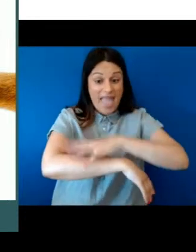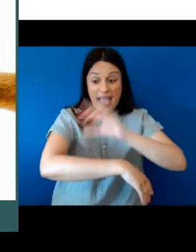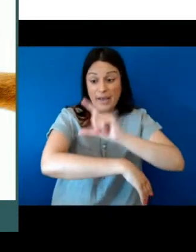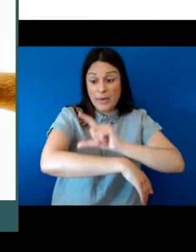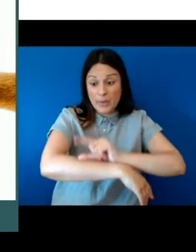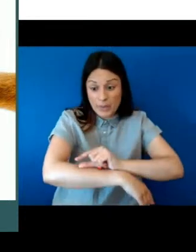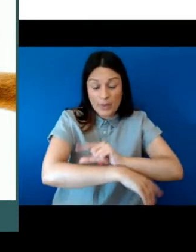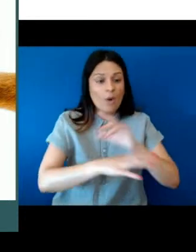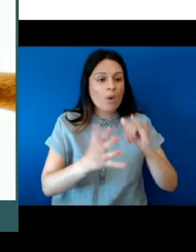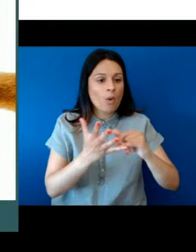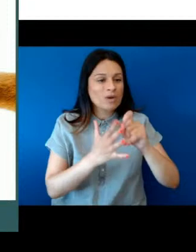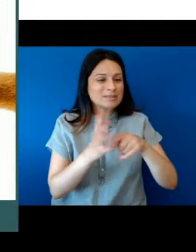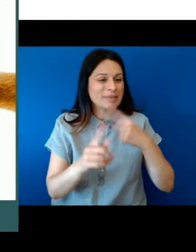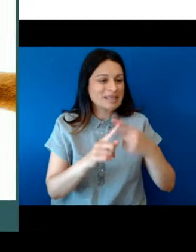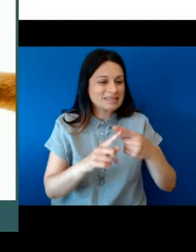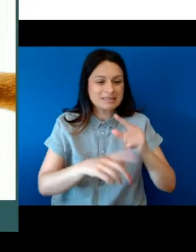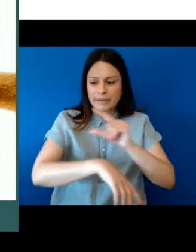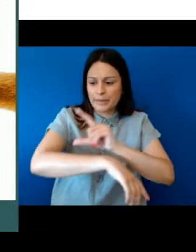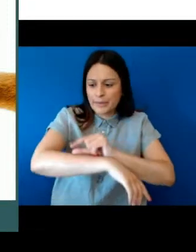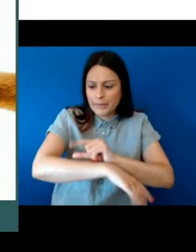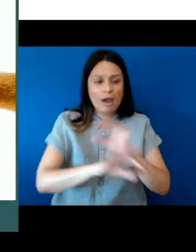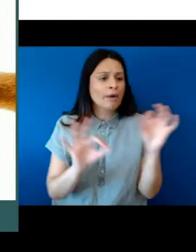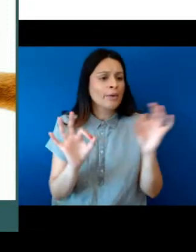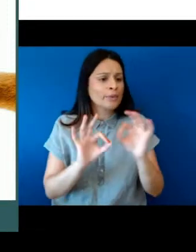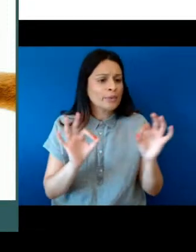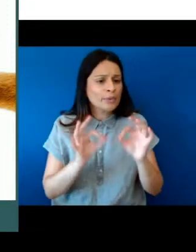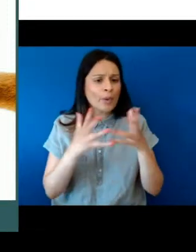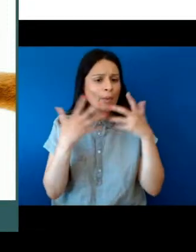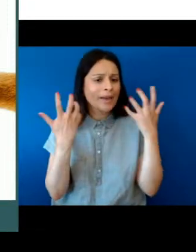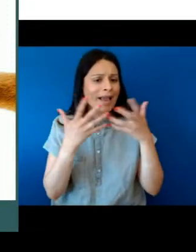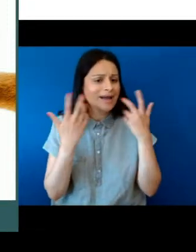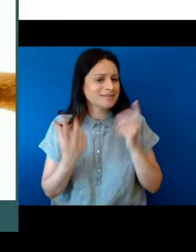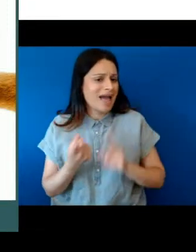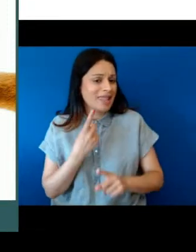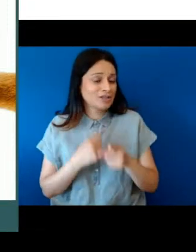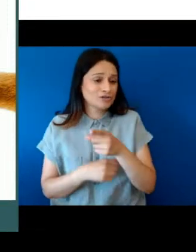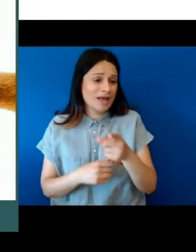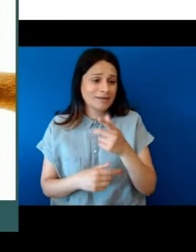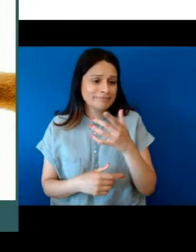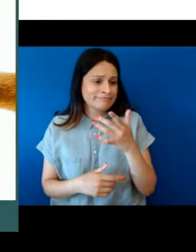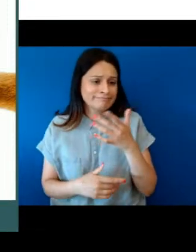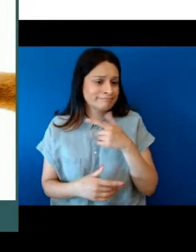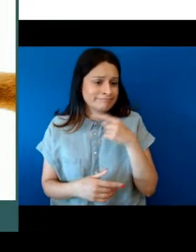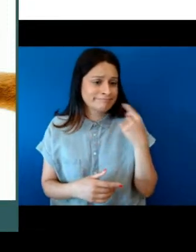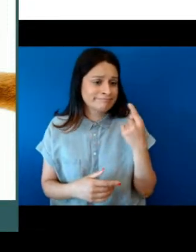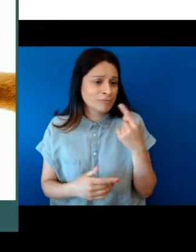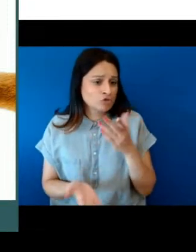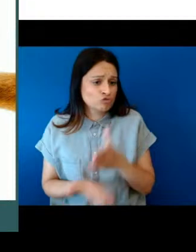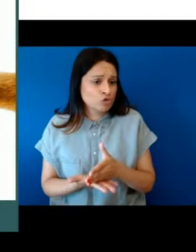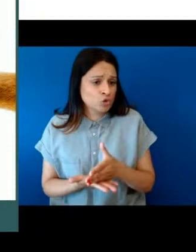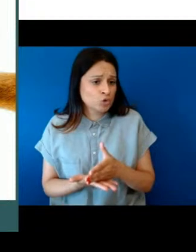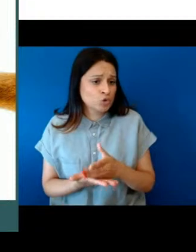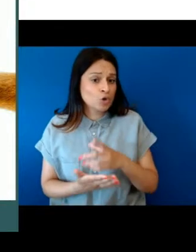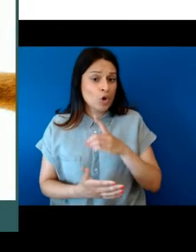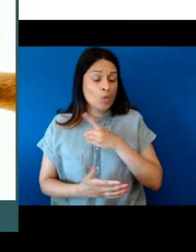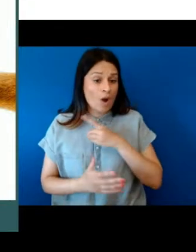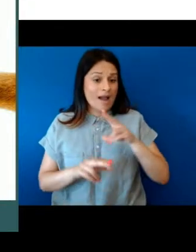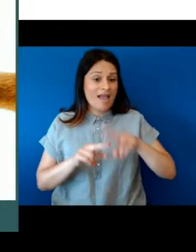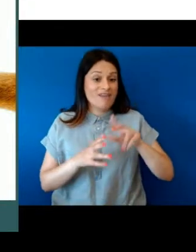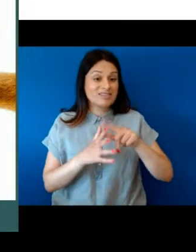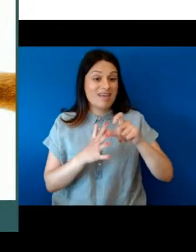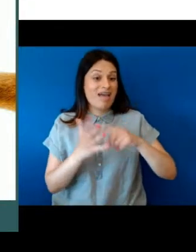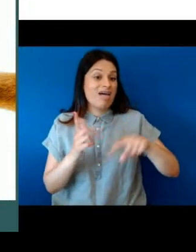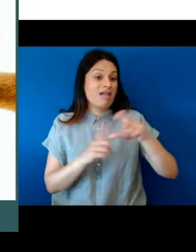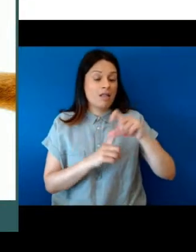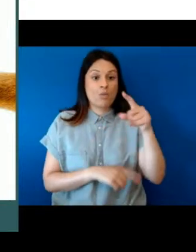or something, you wouldn't get any cat allergy, and that's not true, because all these cats produce this FeLD1. There has